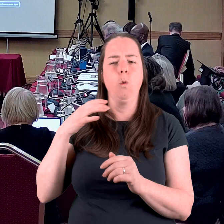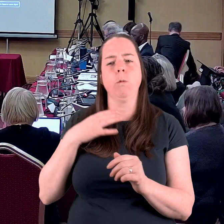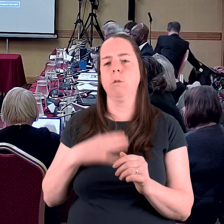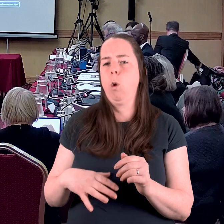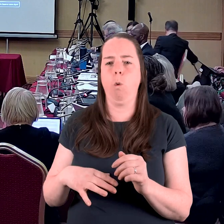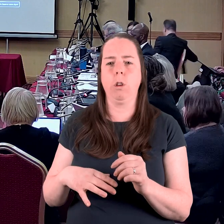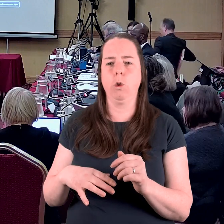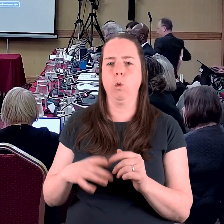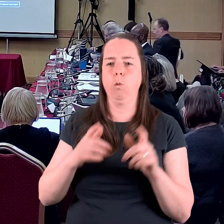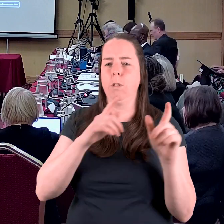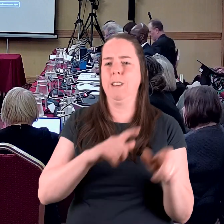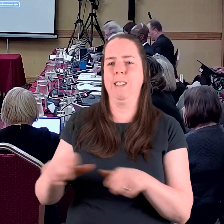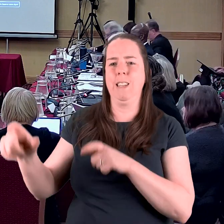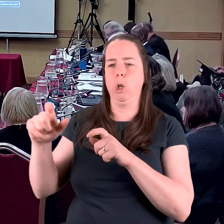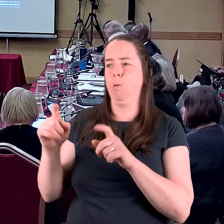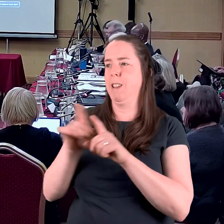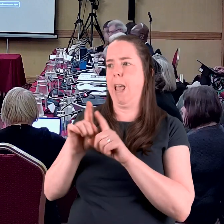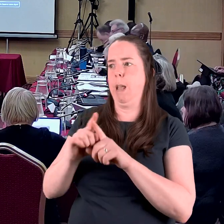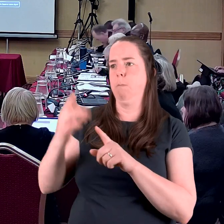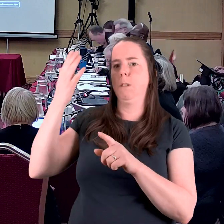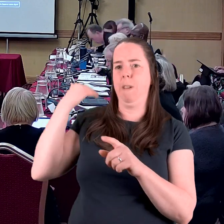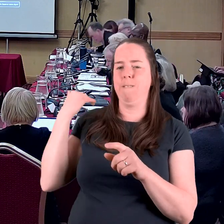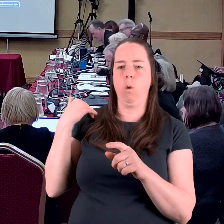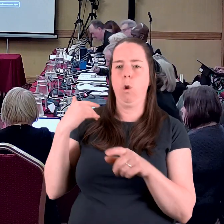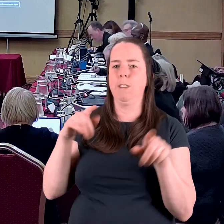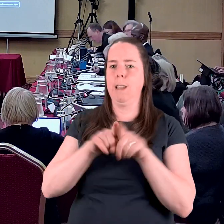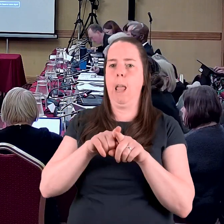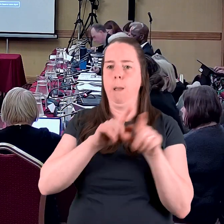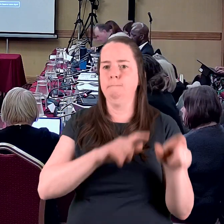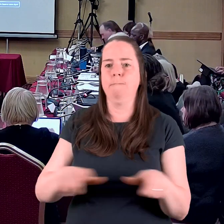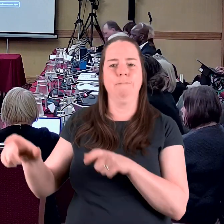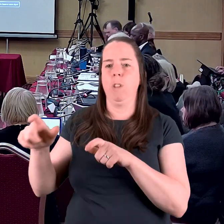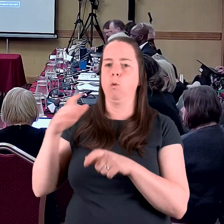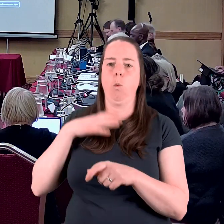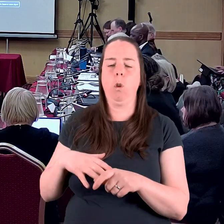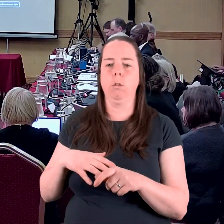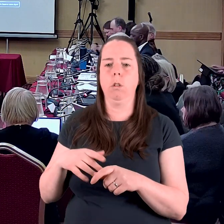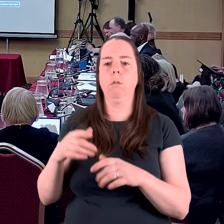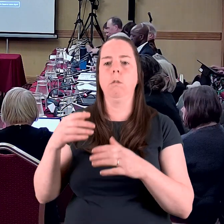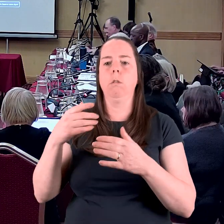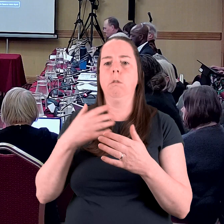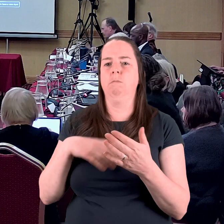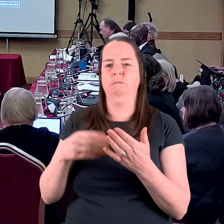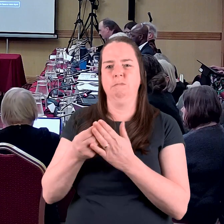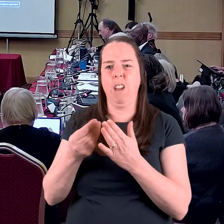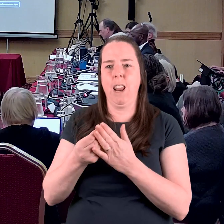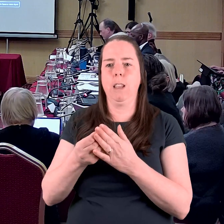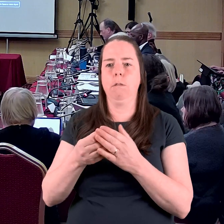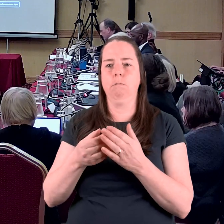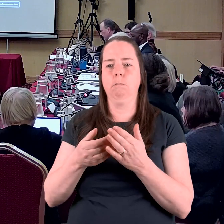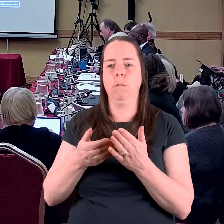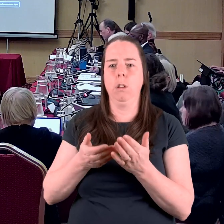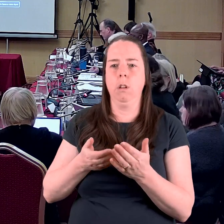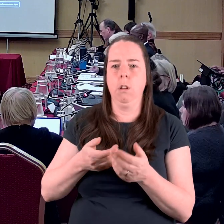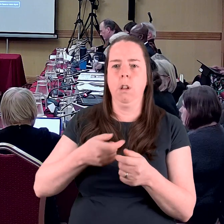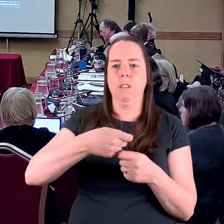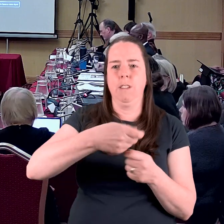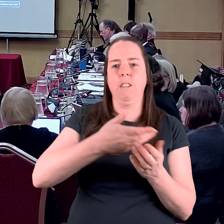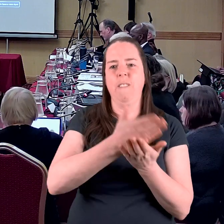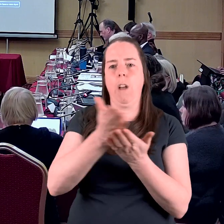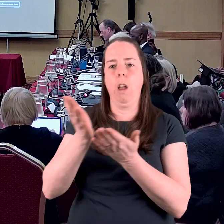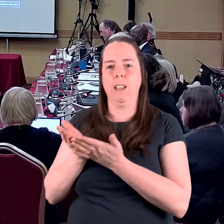criteria. But what we don't want to do is actually continue to do what we used to do in the past. We get money and we divide it across the